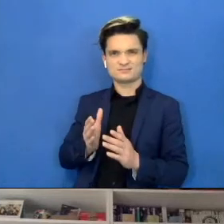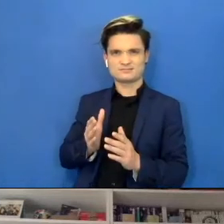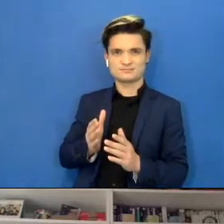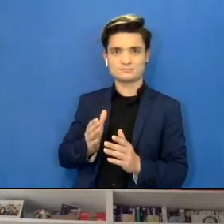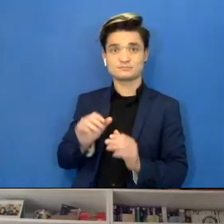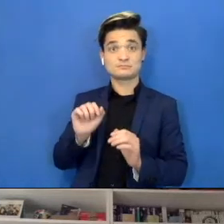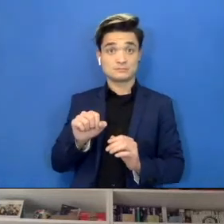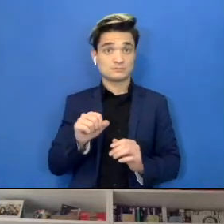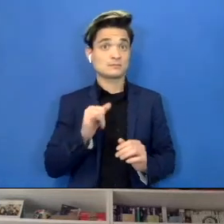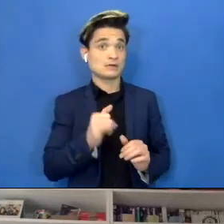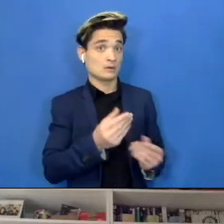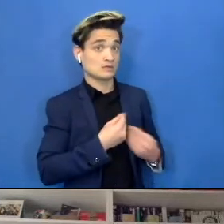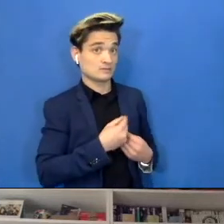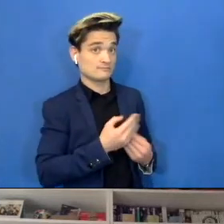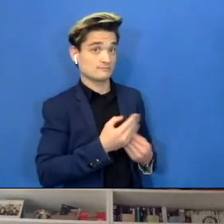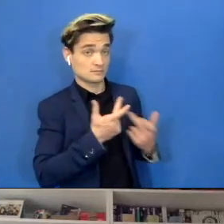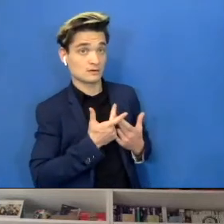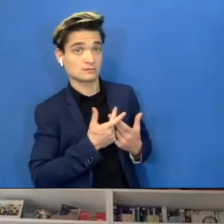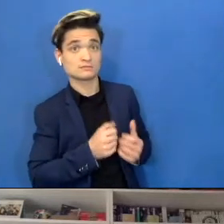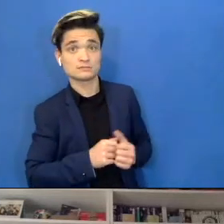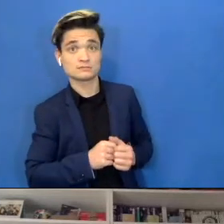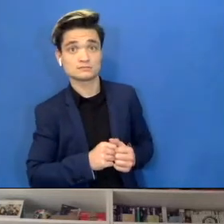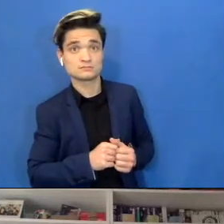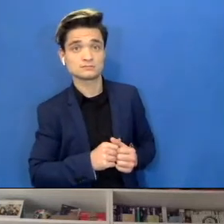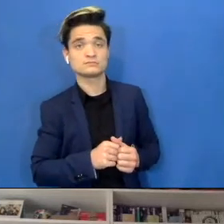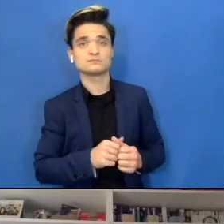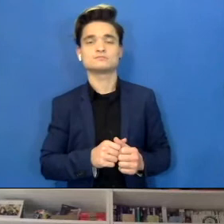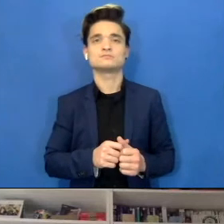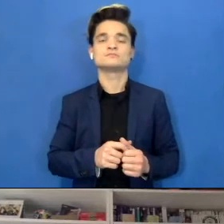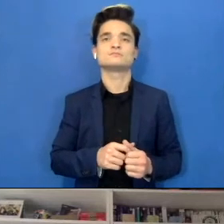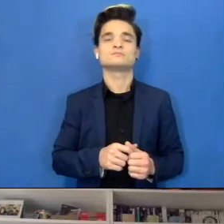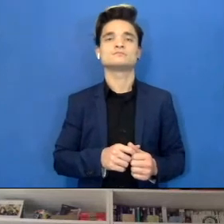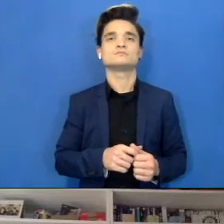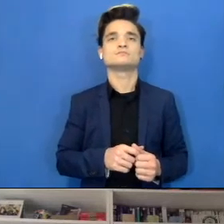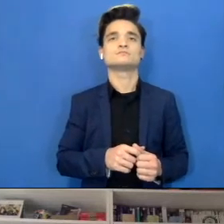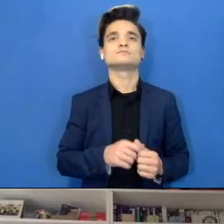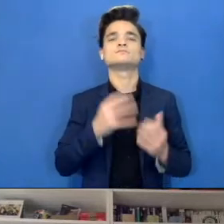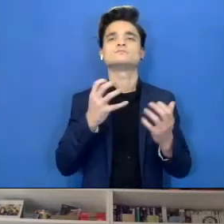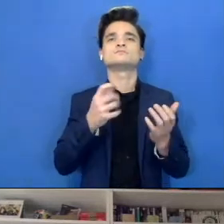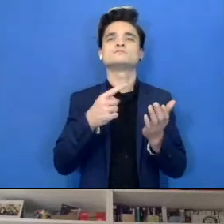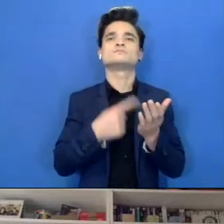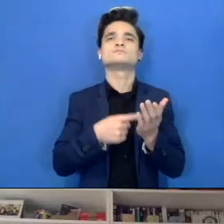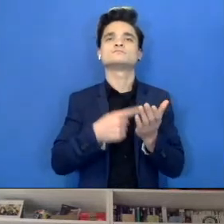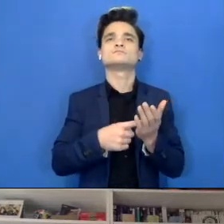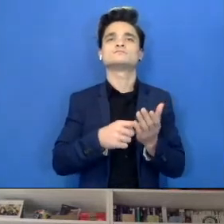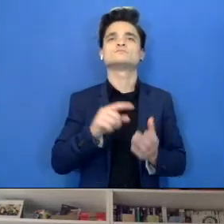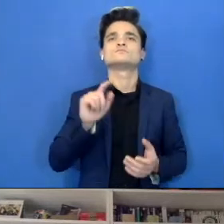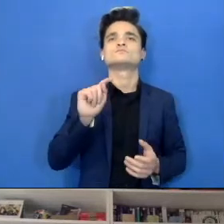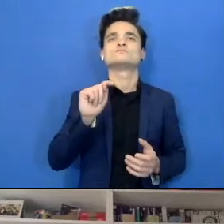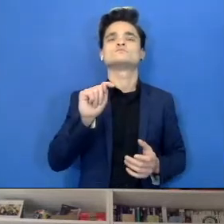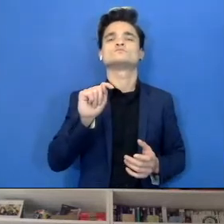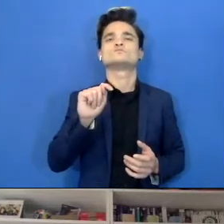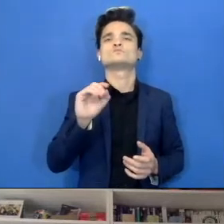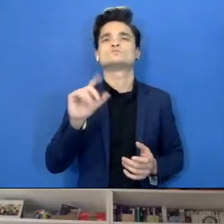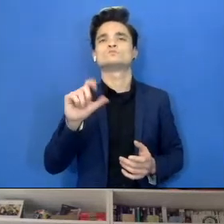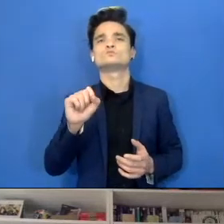thoughts on like tools or approaches into how to learn how to say no, or how